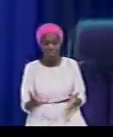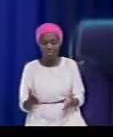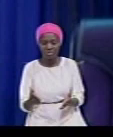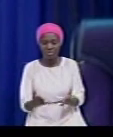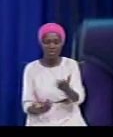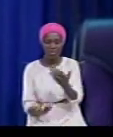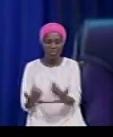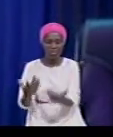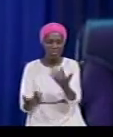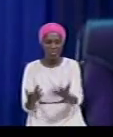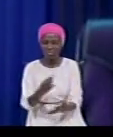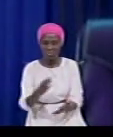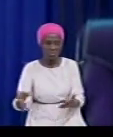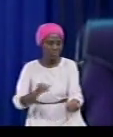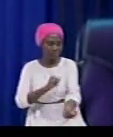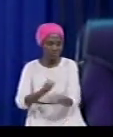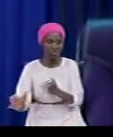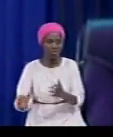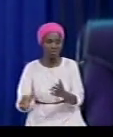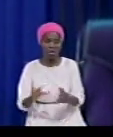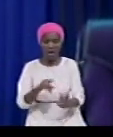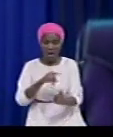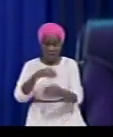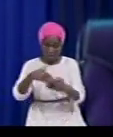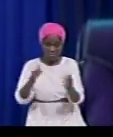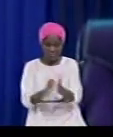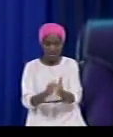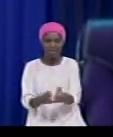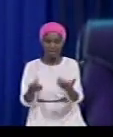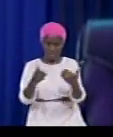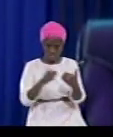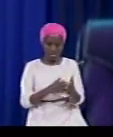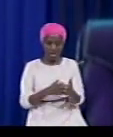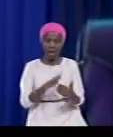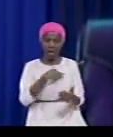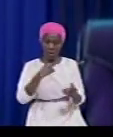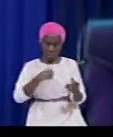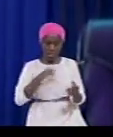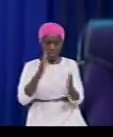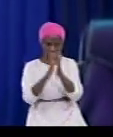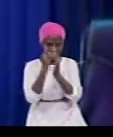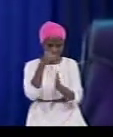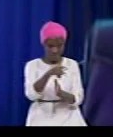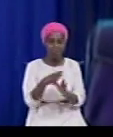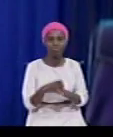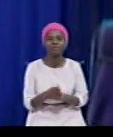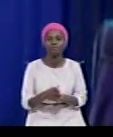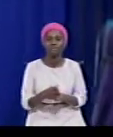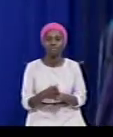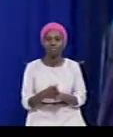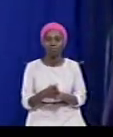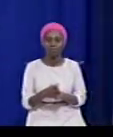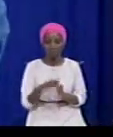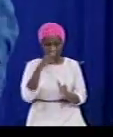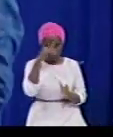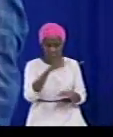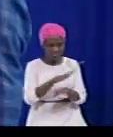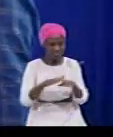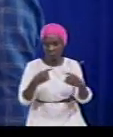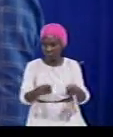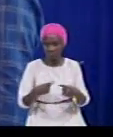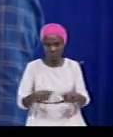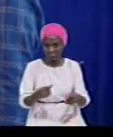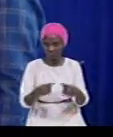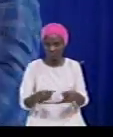now, the morning and the evening, when you've done that, come back and I will pray for you. He didn't argue. He